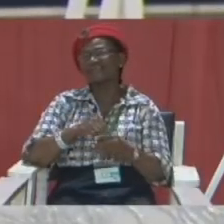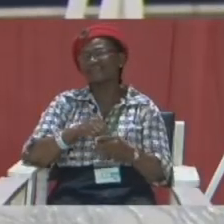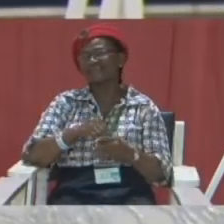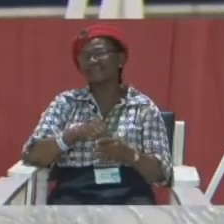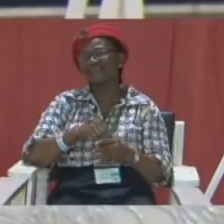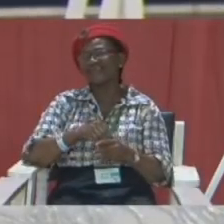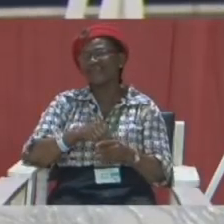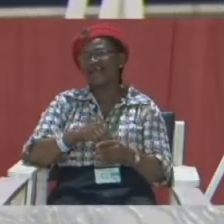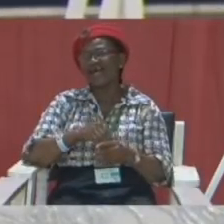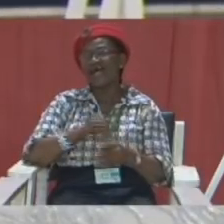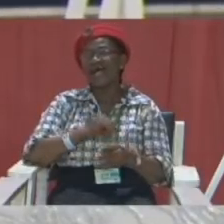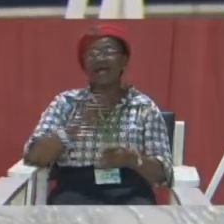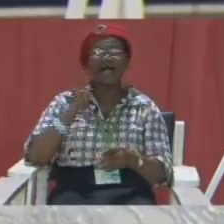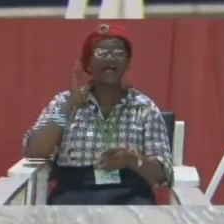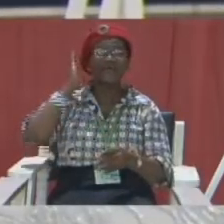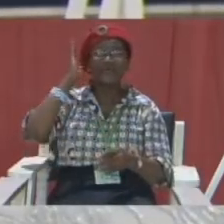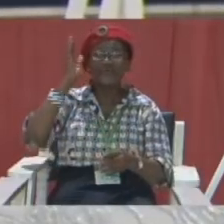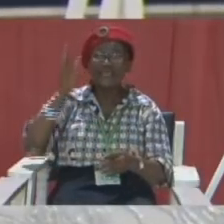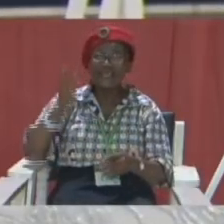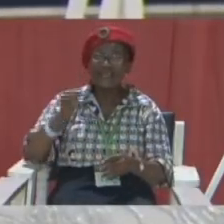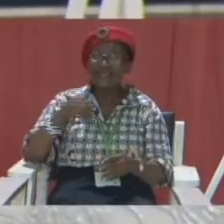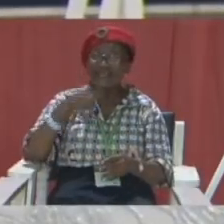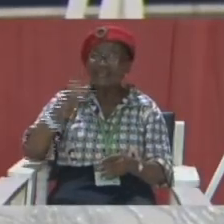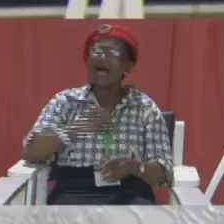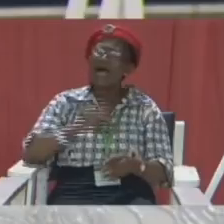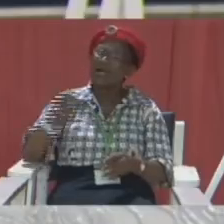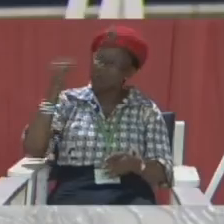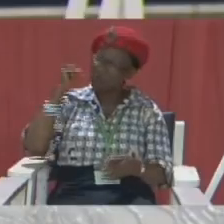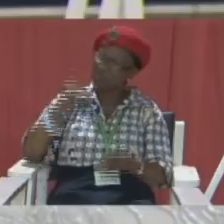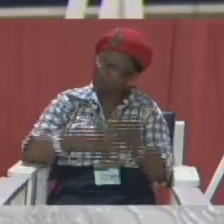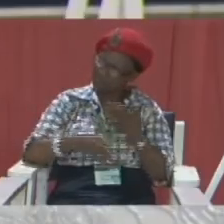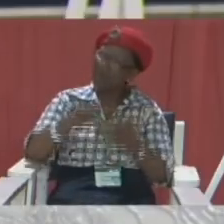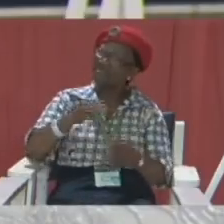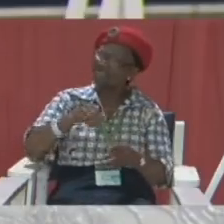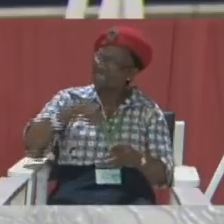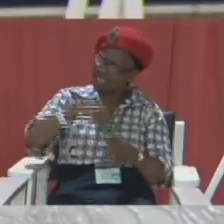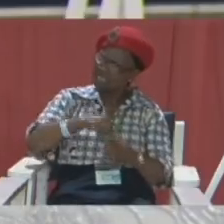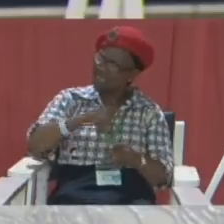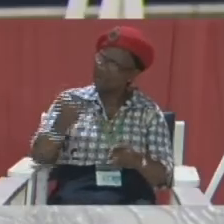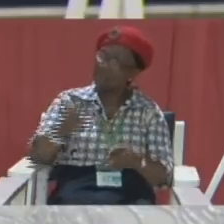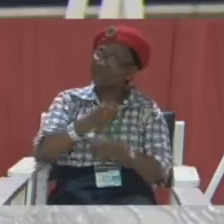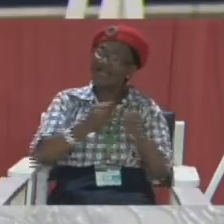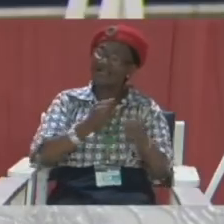1943. So you can celebrate another